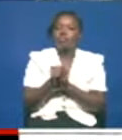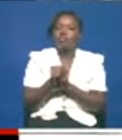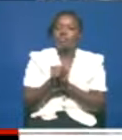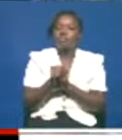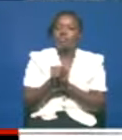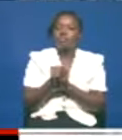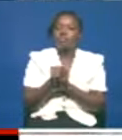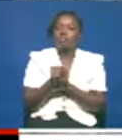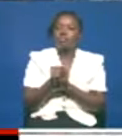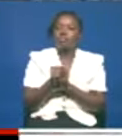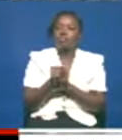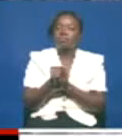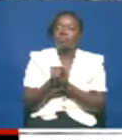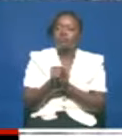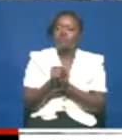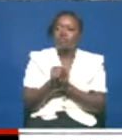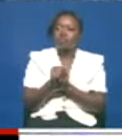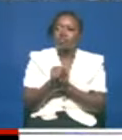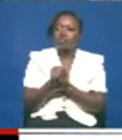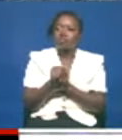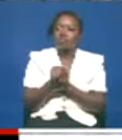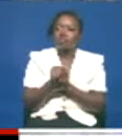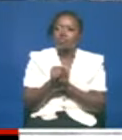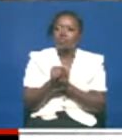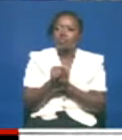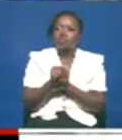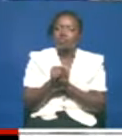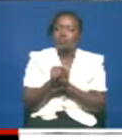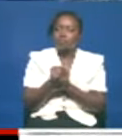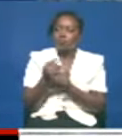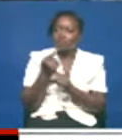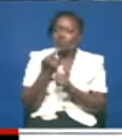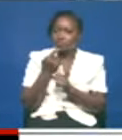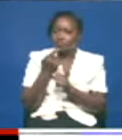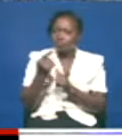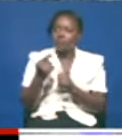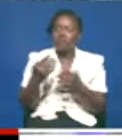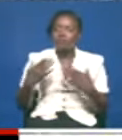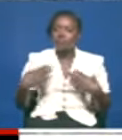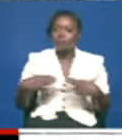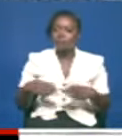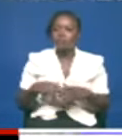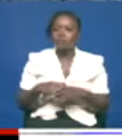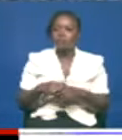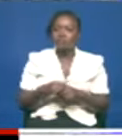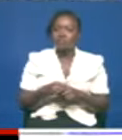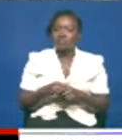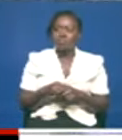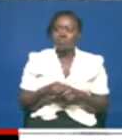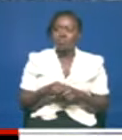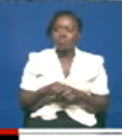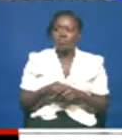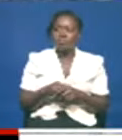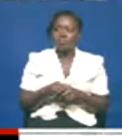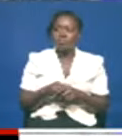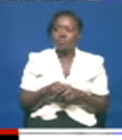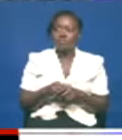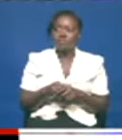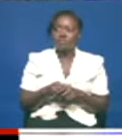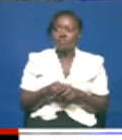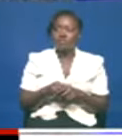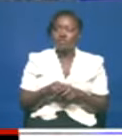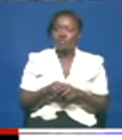Take leadership is to assure people of Siaya good governance.